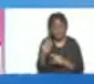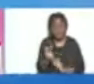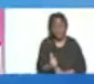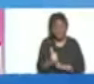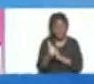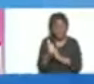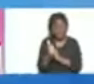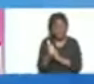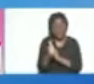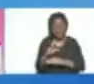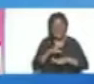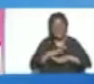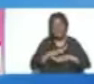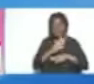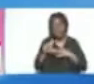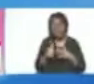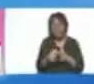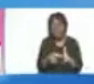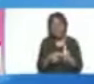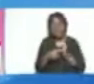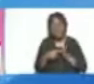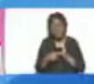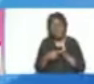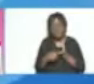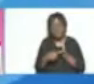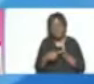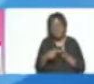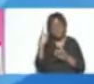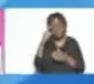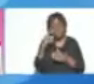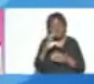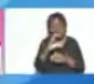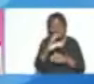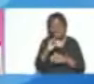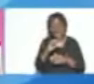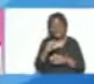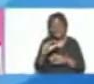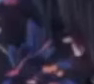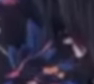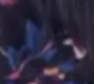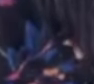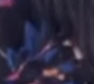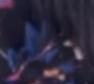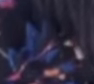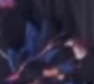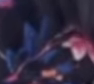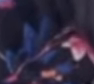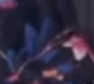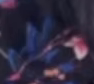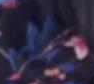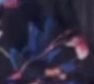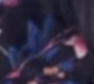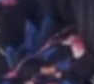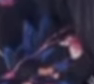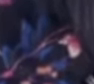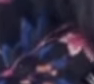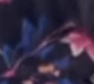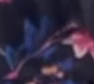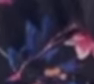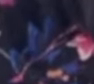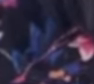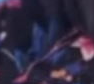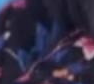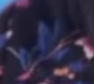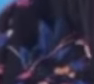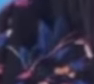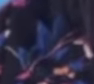they've satisfied all the prerequisites for Civil Aviation Authority. Hello, everyone. I'm Fern Carey.